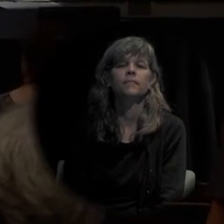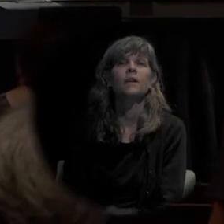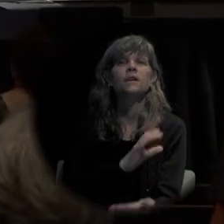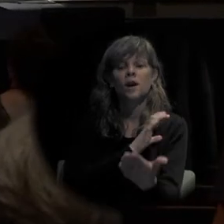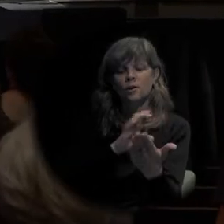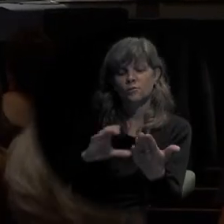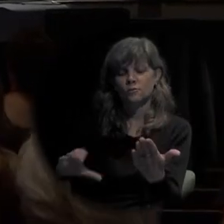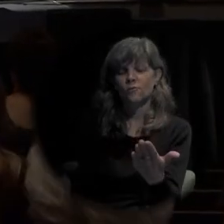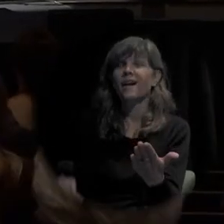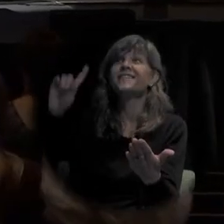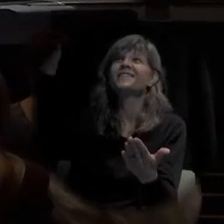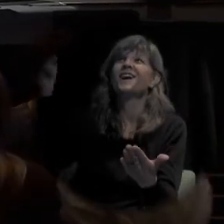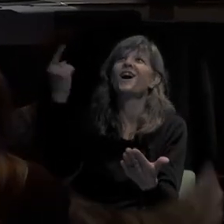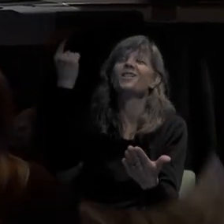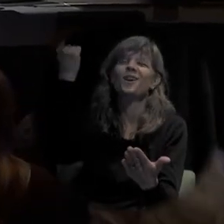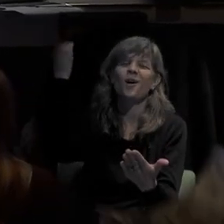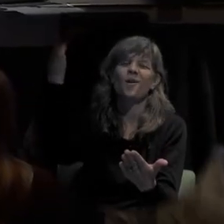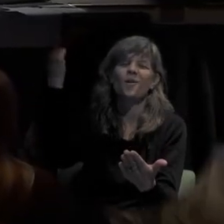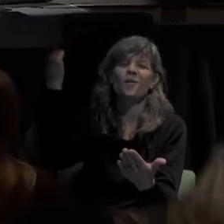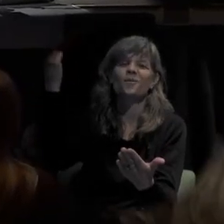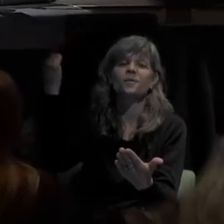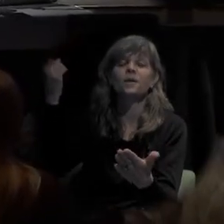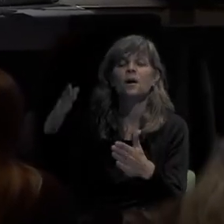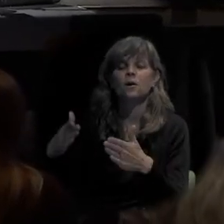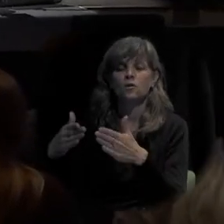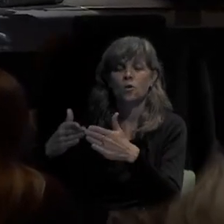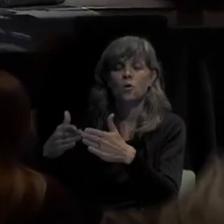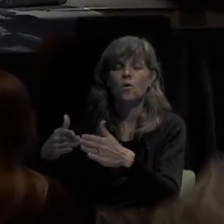all. Christ alone.